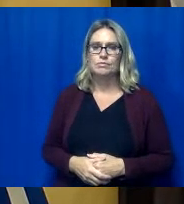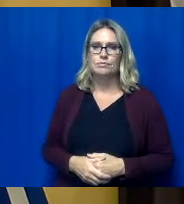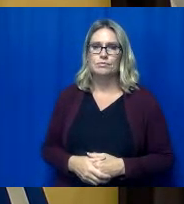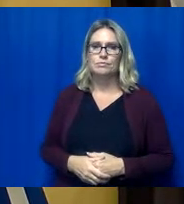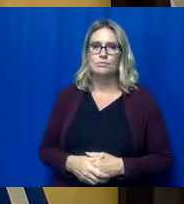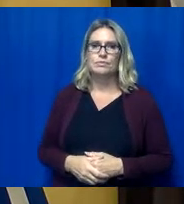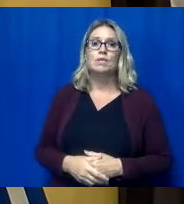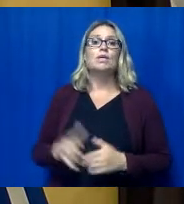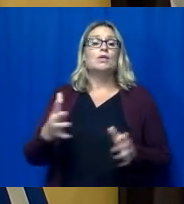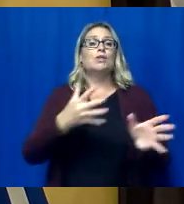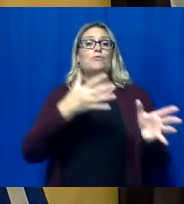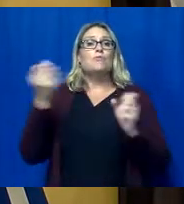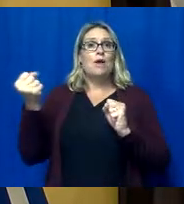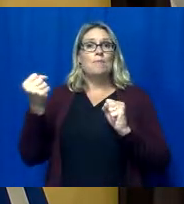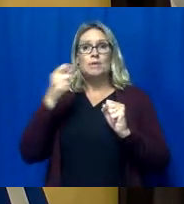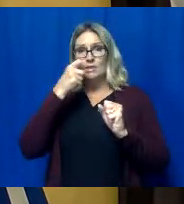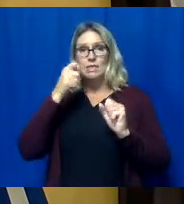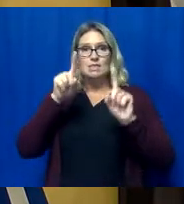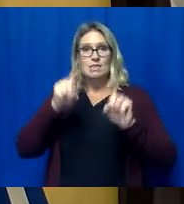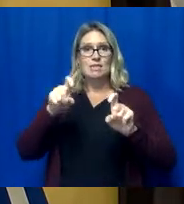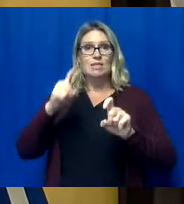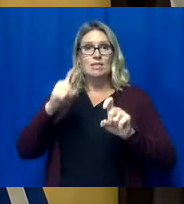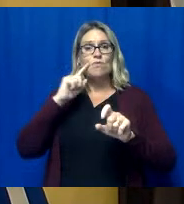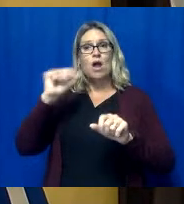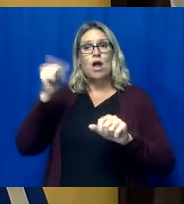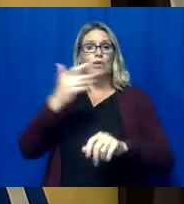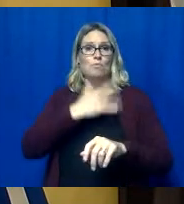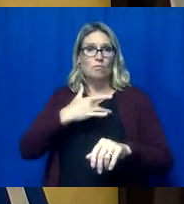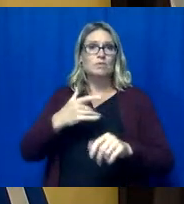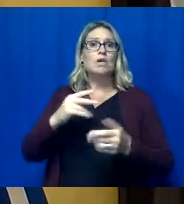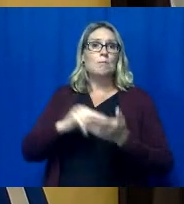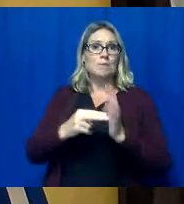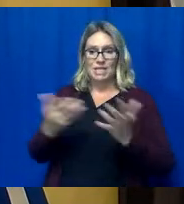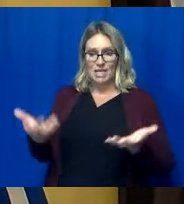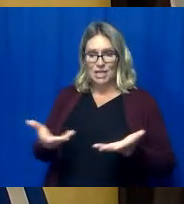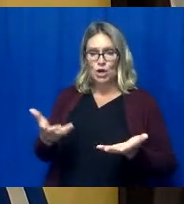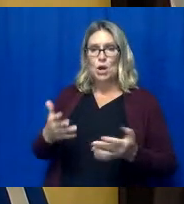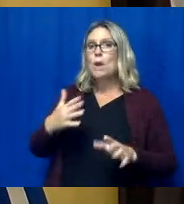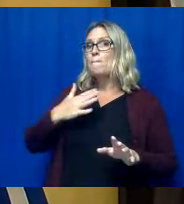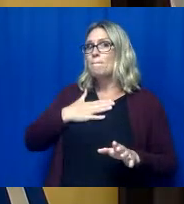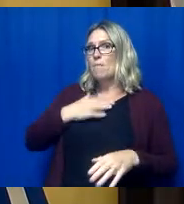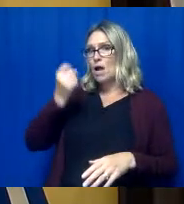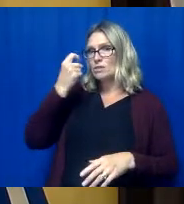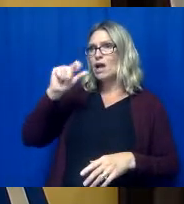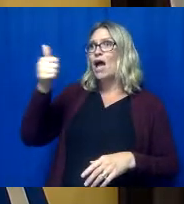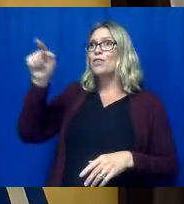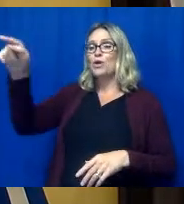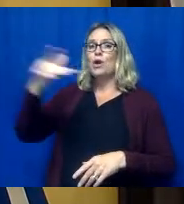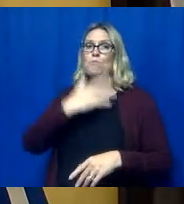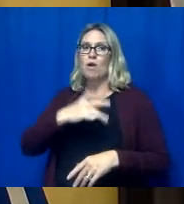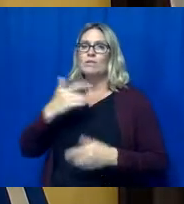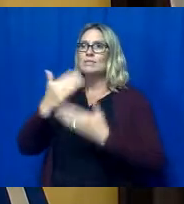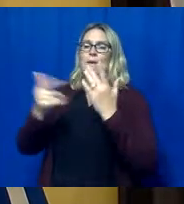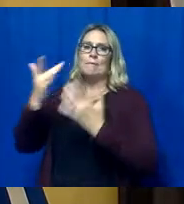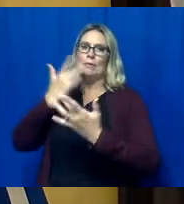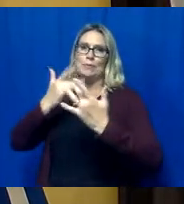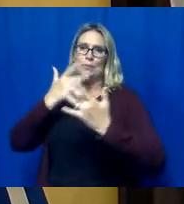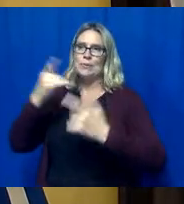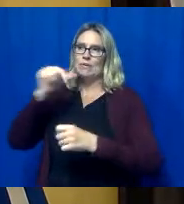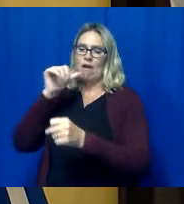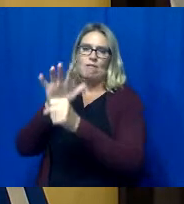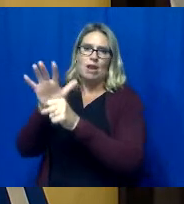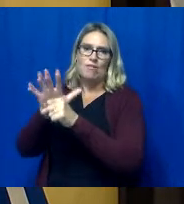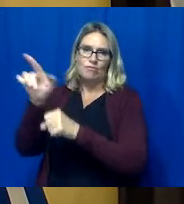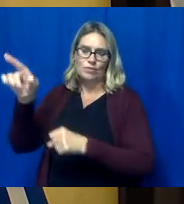rapid tests that are used in other provinces, obviously we have access to them here. My understanding is in other provinces there are some shortages. But right